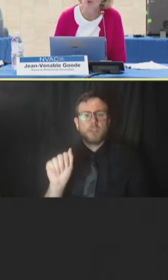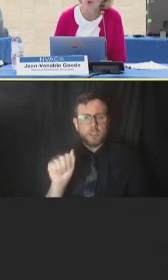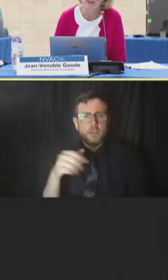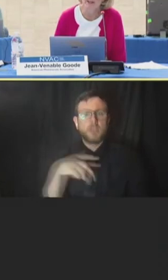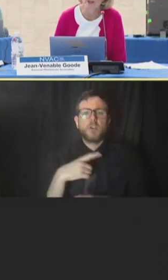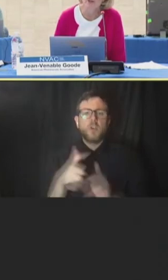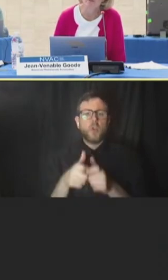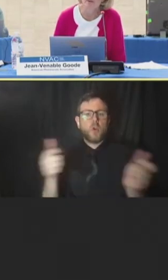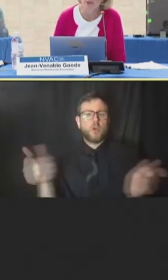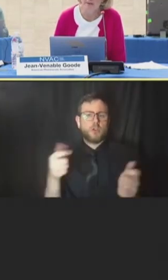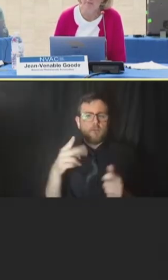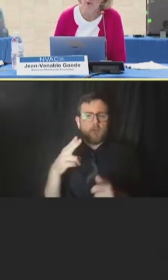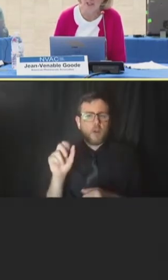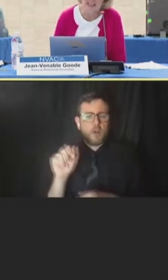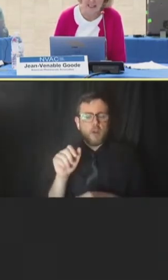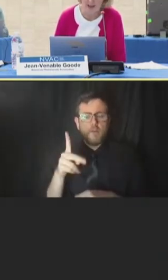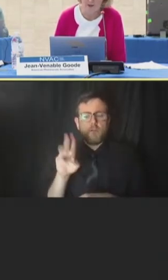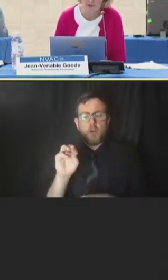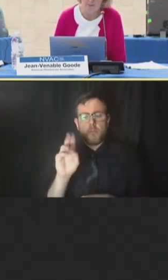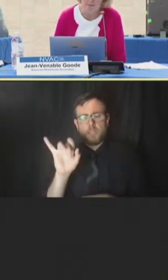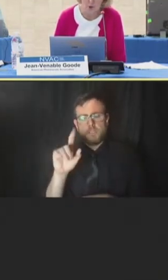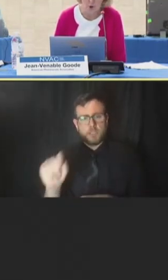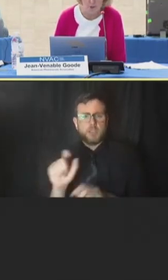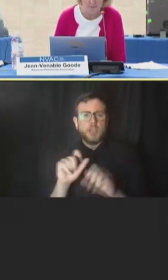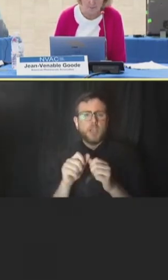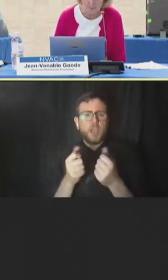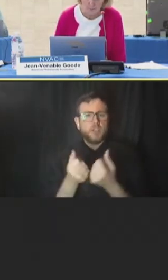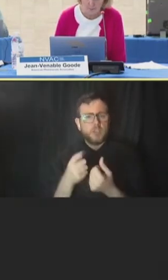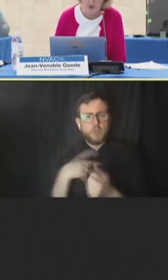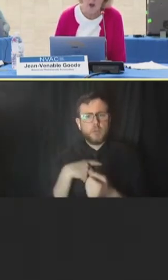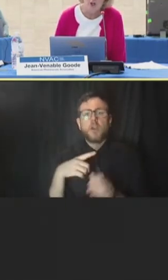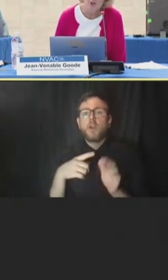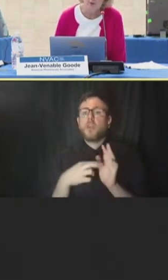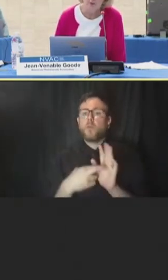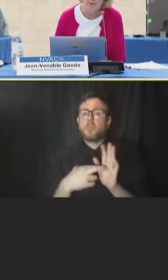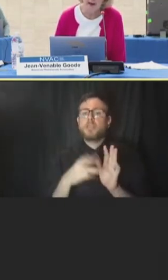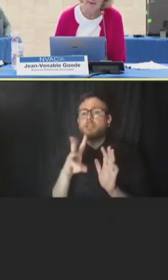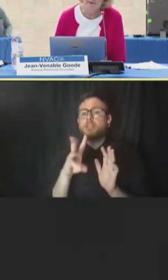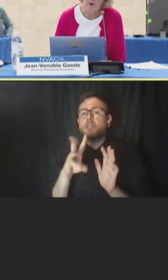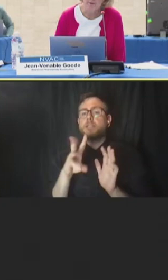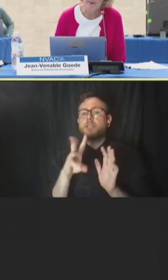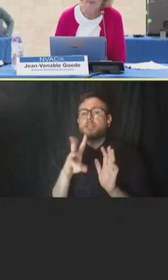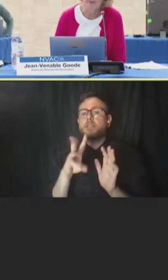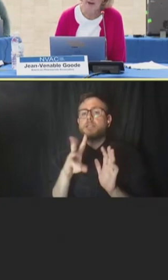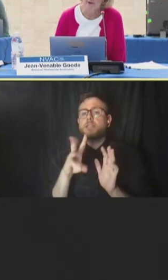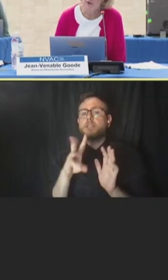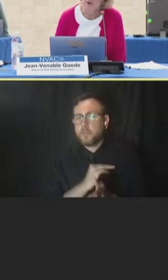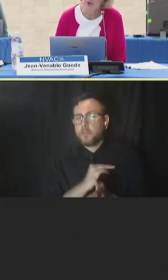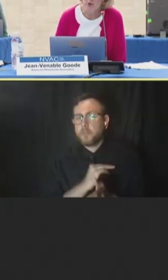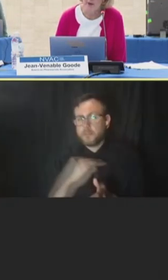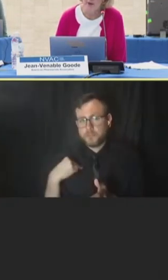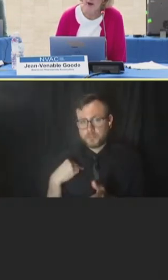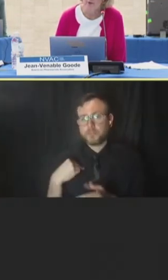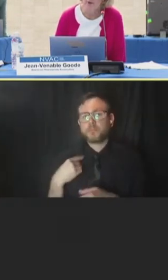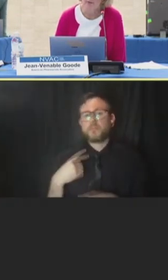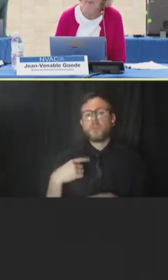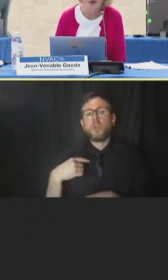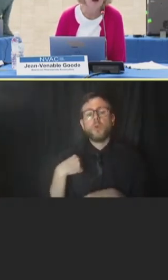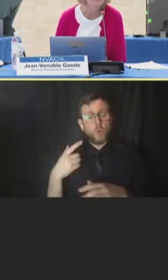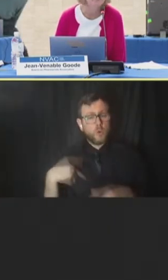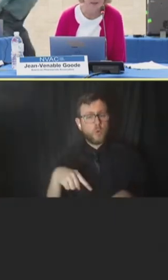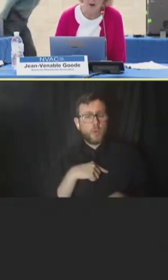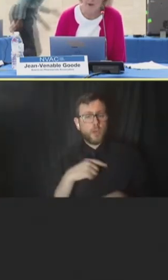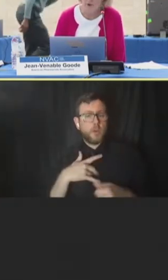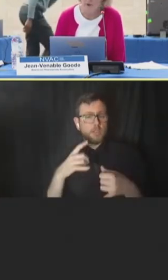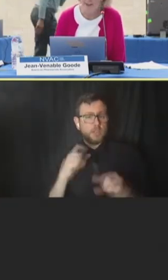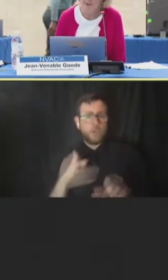pharmacist organization representing more than 60,000 members. Just want to remind that pharmacy providers are still going over and beyond to